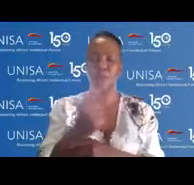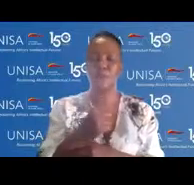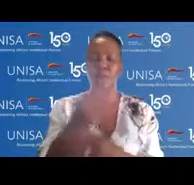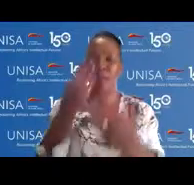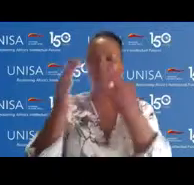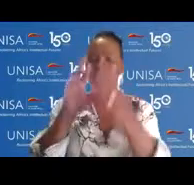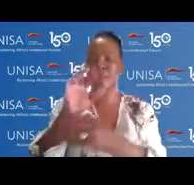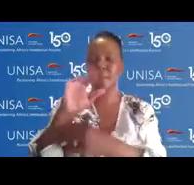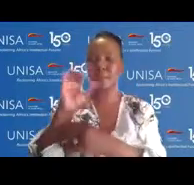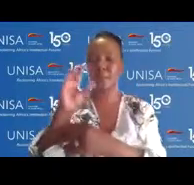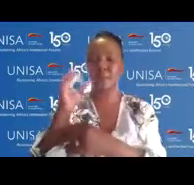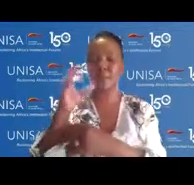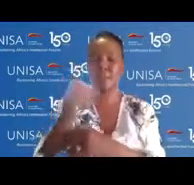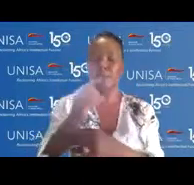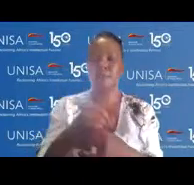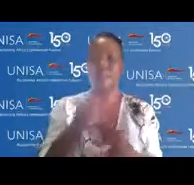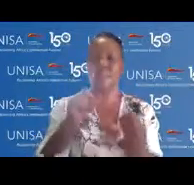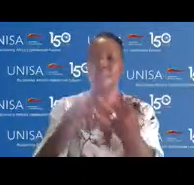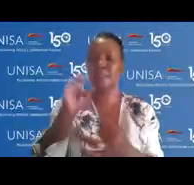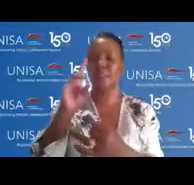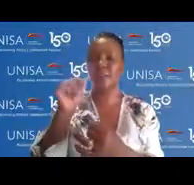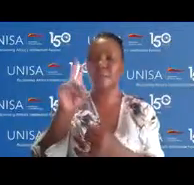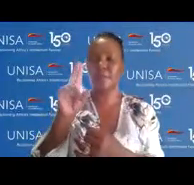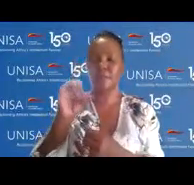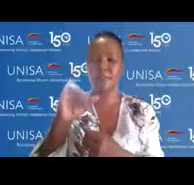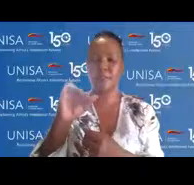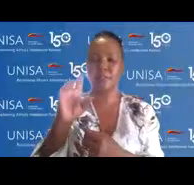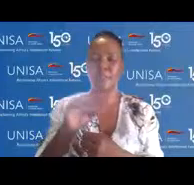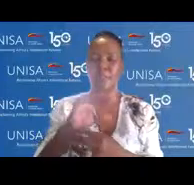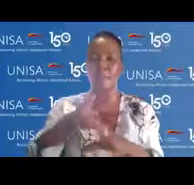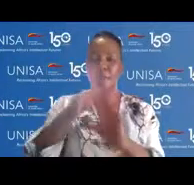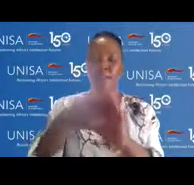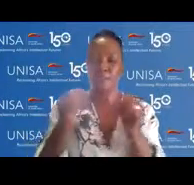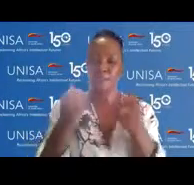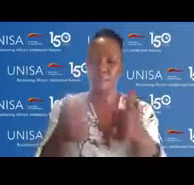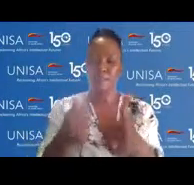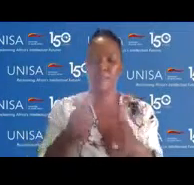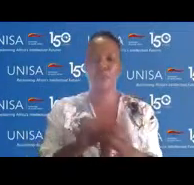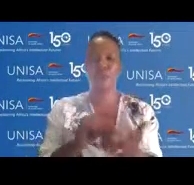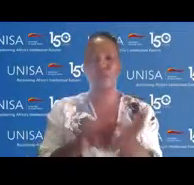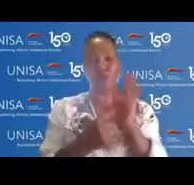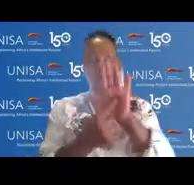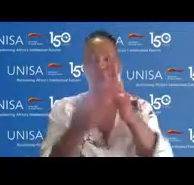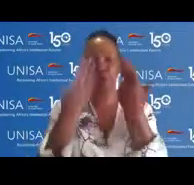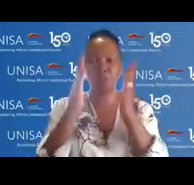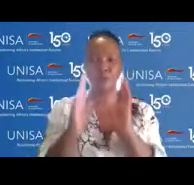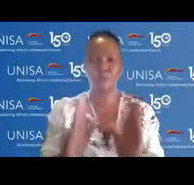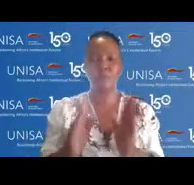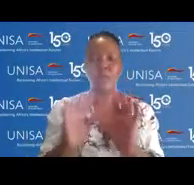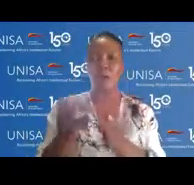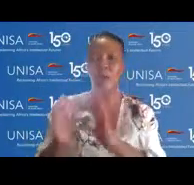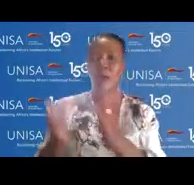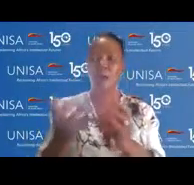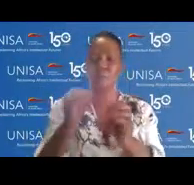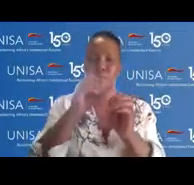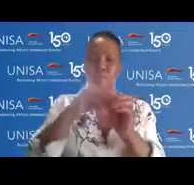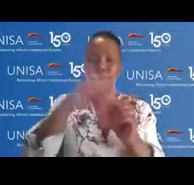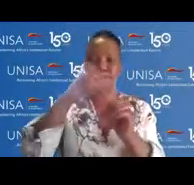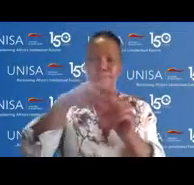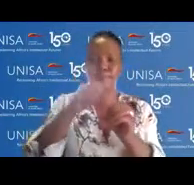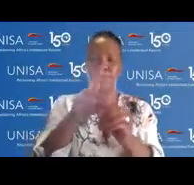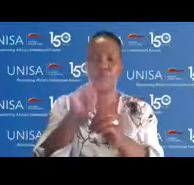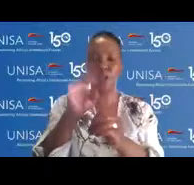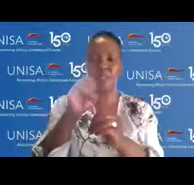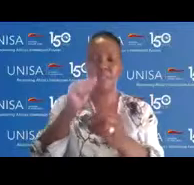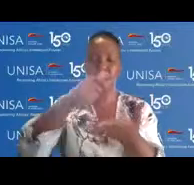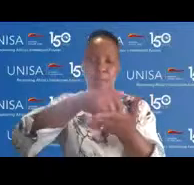good on my end. Thank you. Awesome stuff. Thanks. We're just showing the students how to install the UNISA app or the